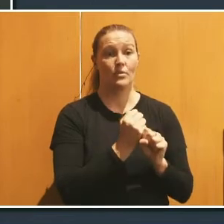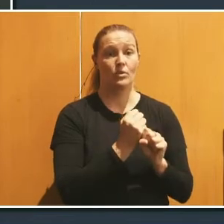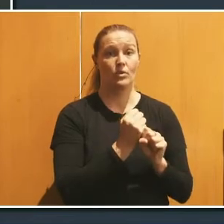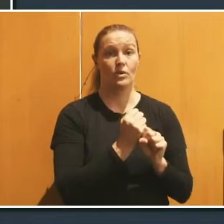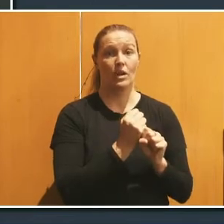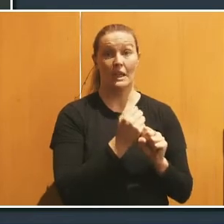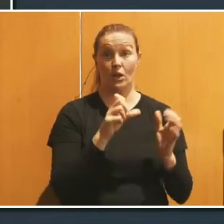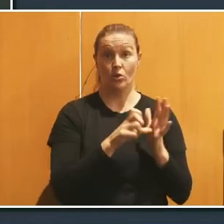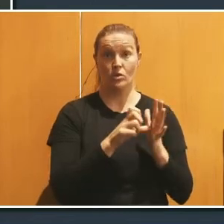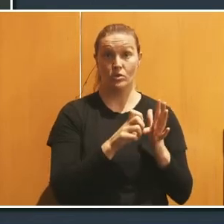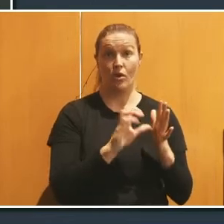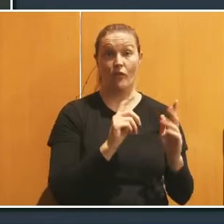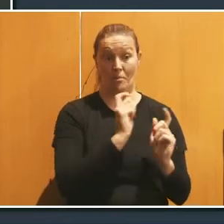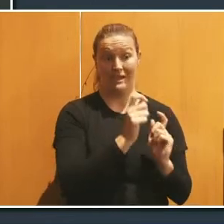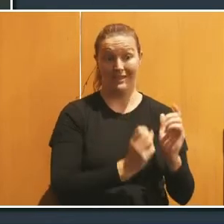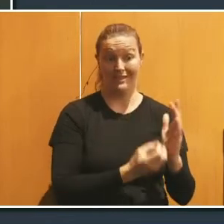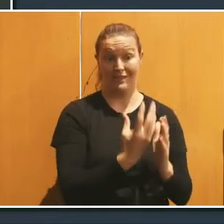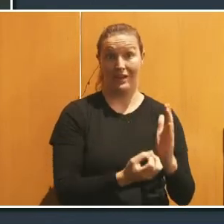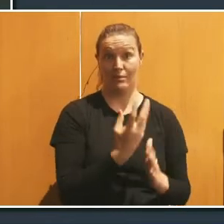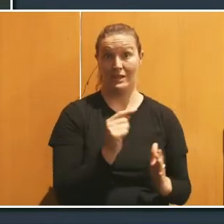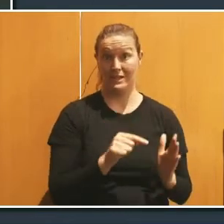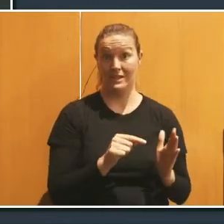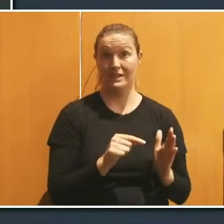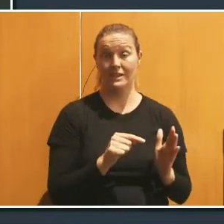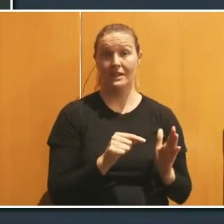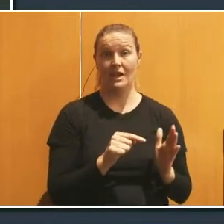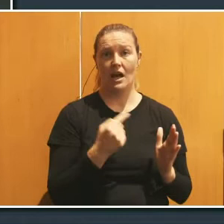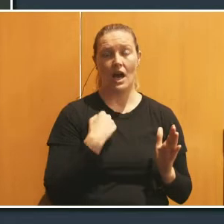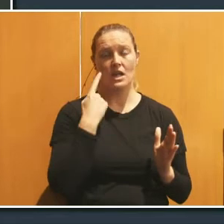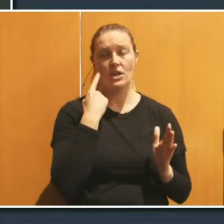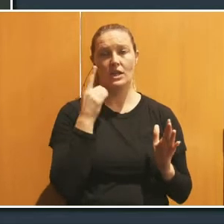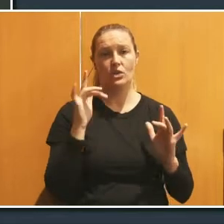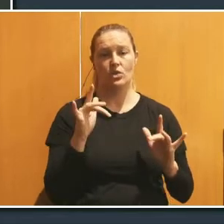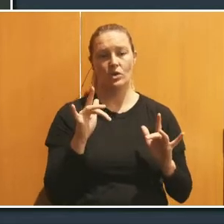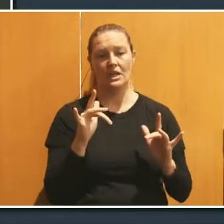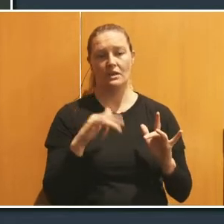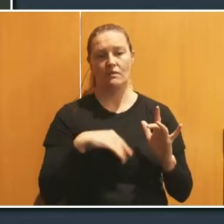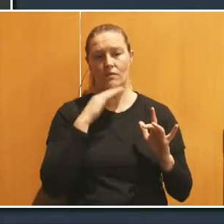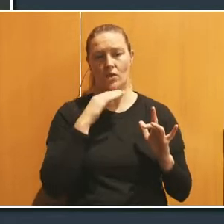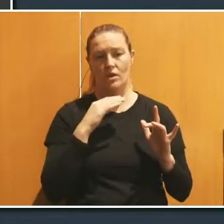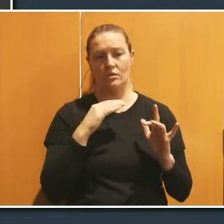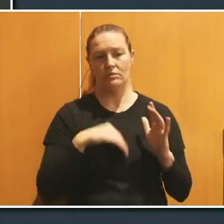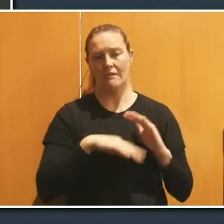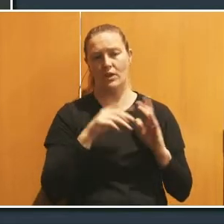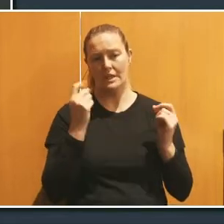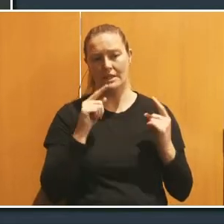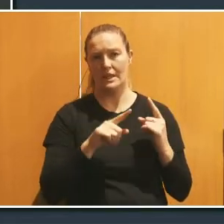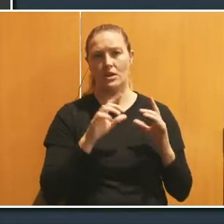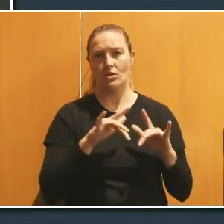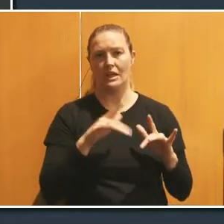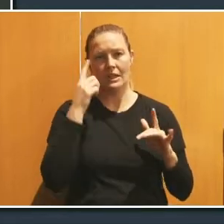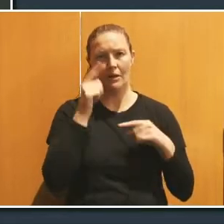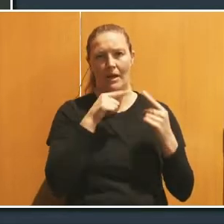the development and certain things, which I don't think they're fully privied on with doing the development. So I